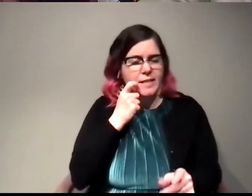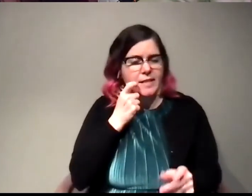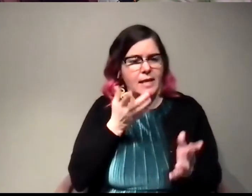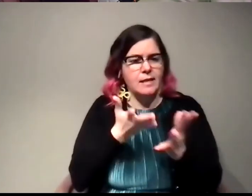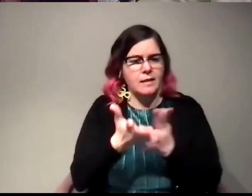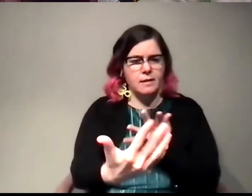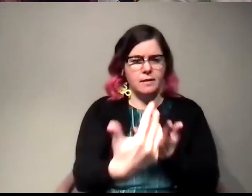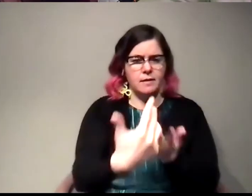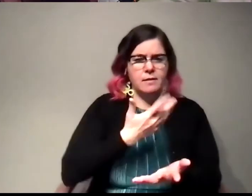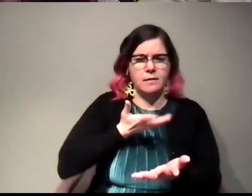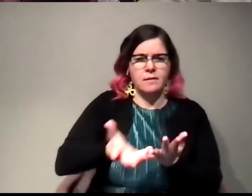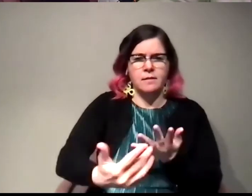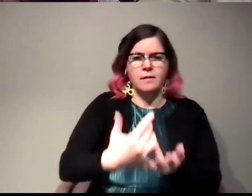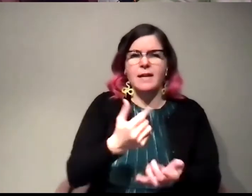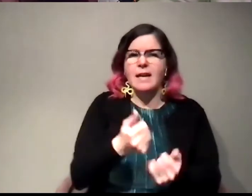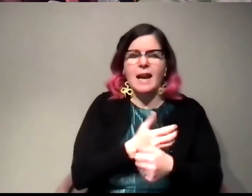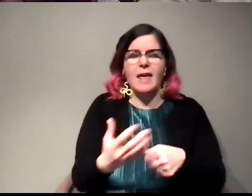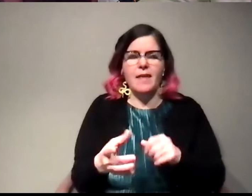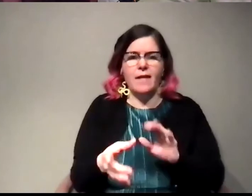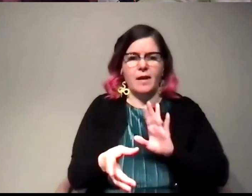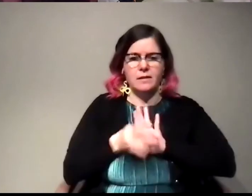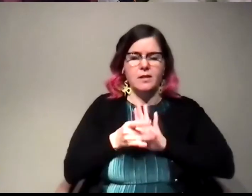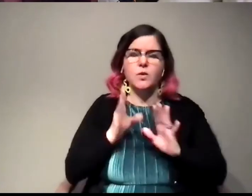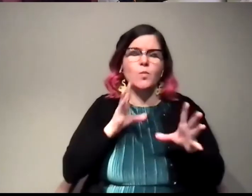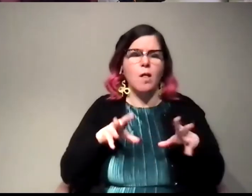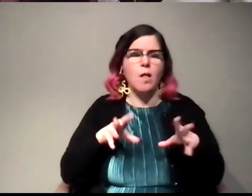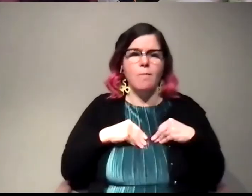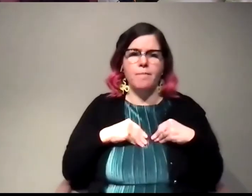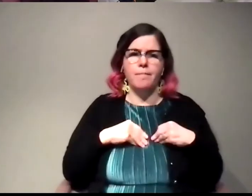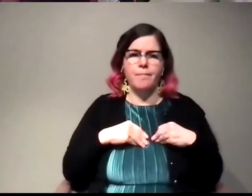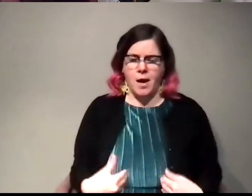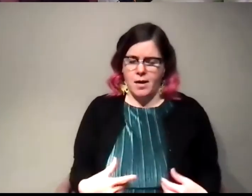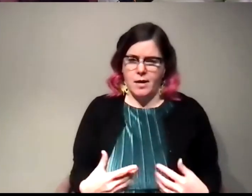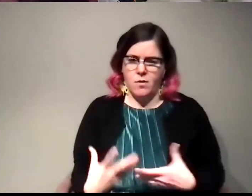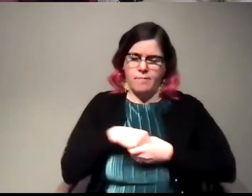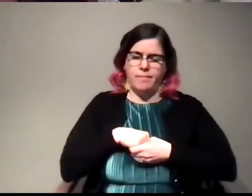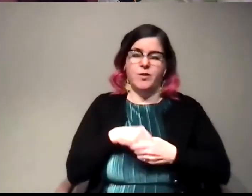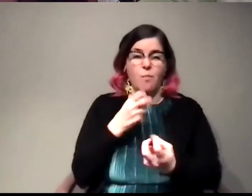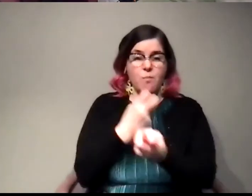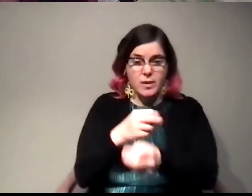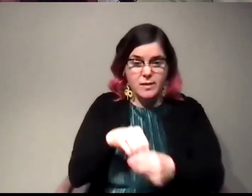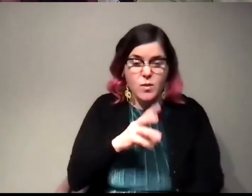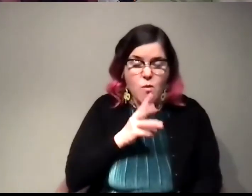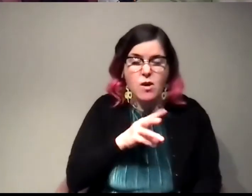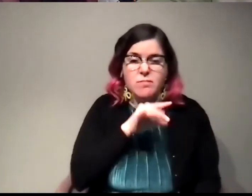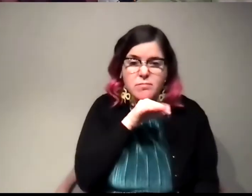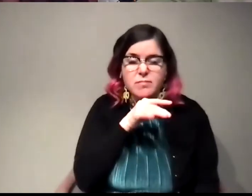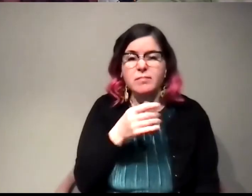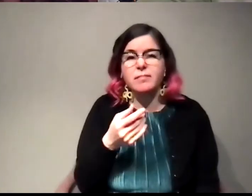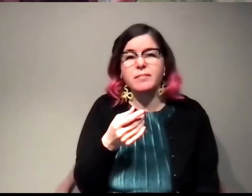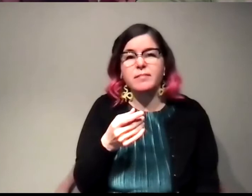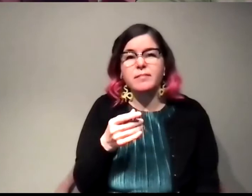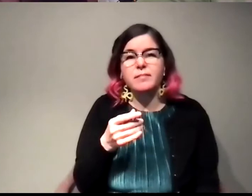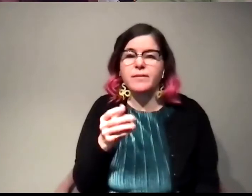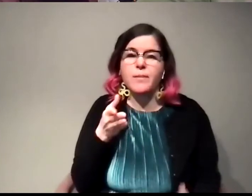So anything that touches their skin is basically absorbed into their body. So if there are toxins in the water, contaminants from, you know, street